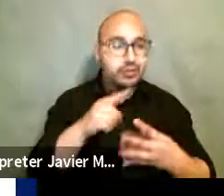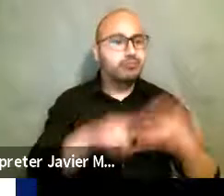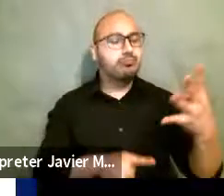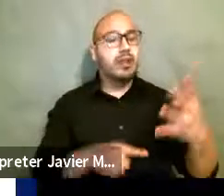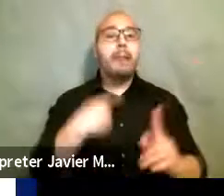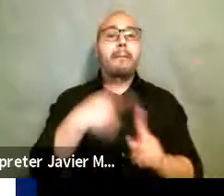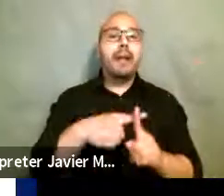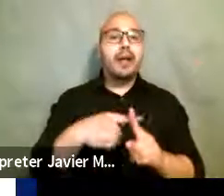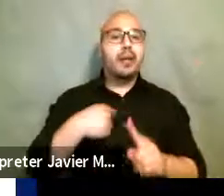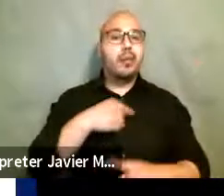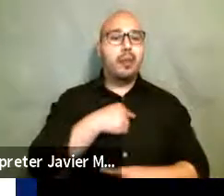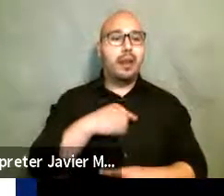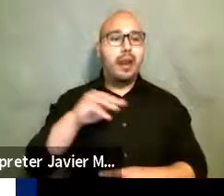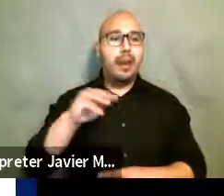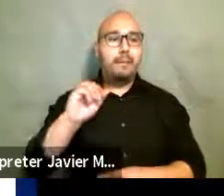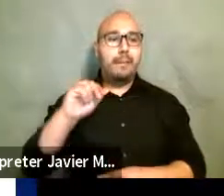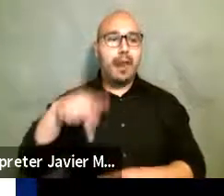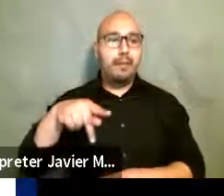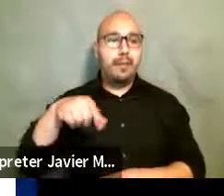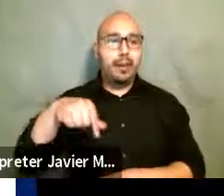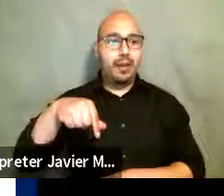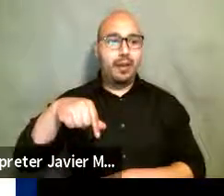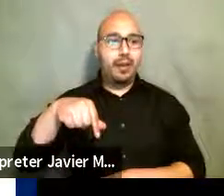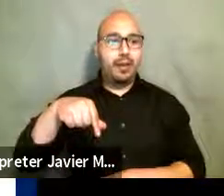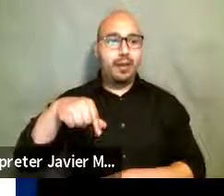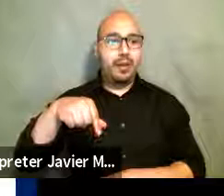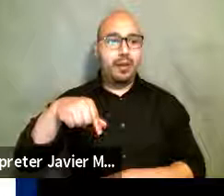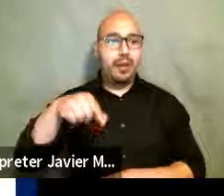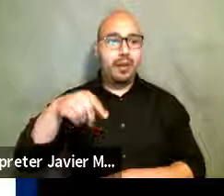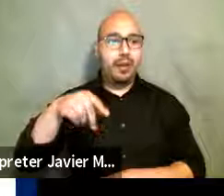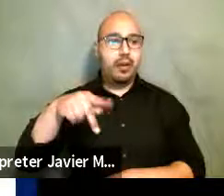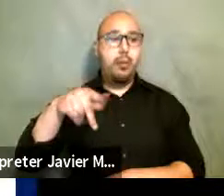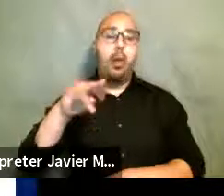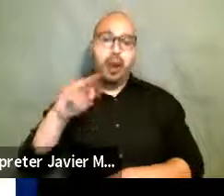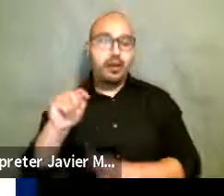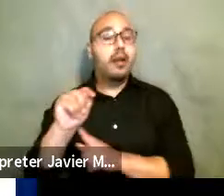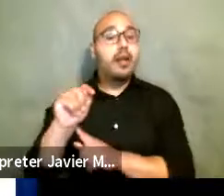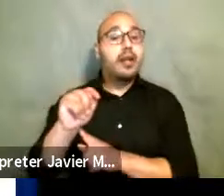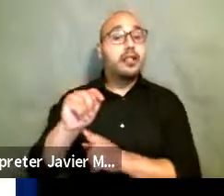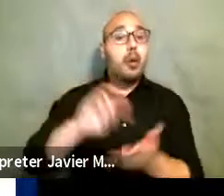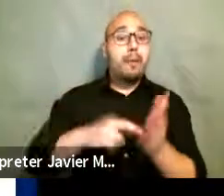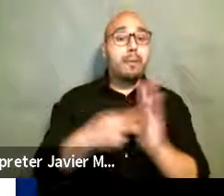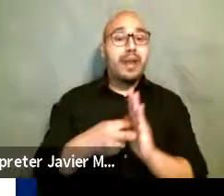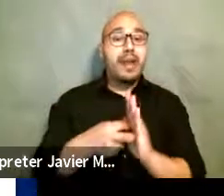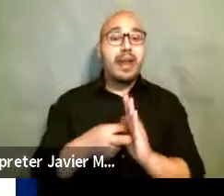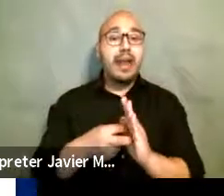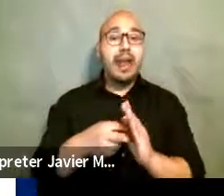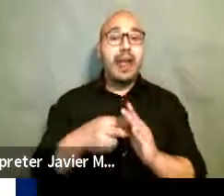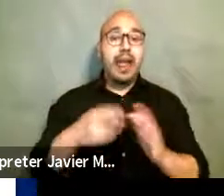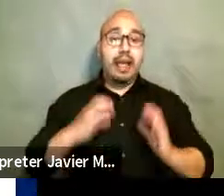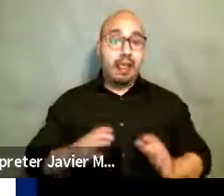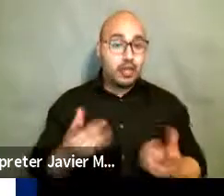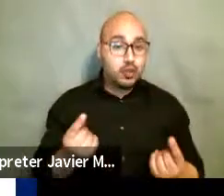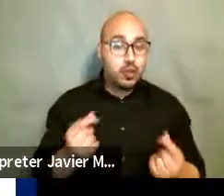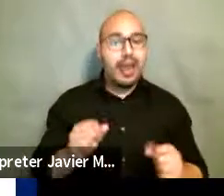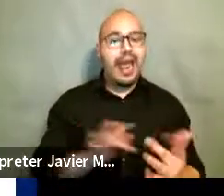is multi-agency access program site where clients can connect with a navigator, case